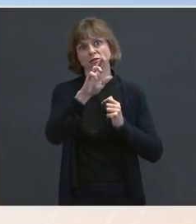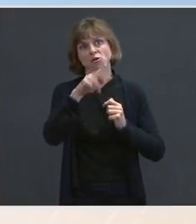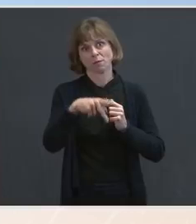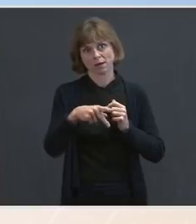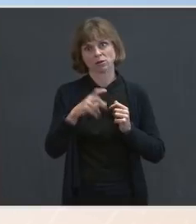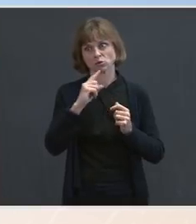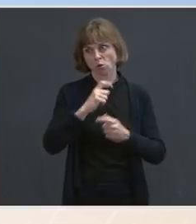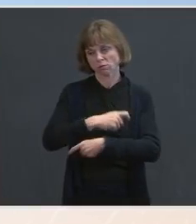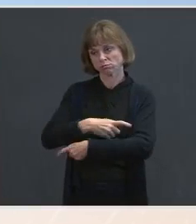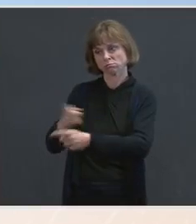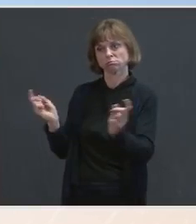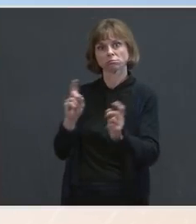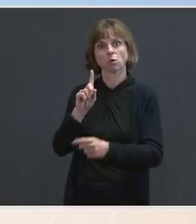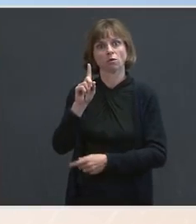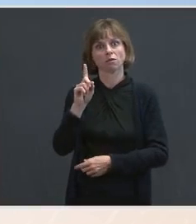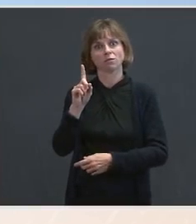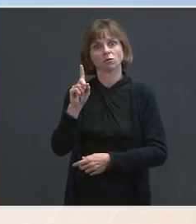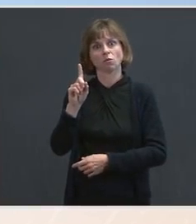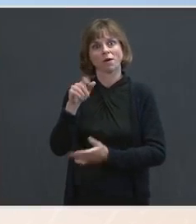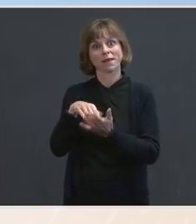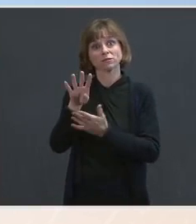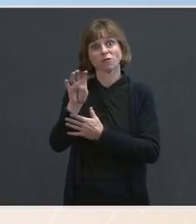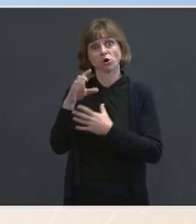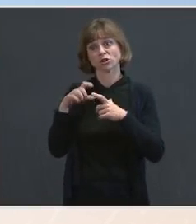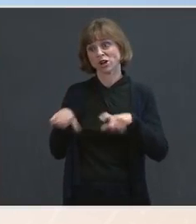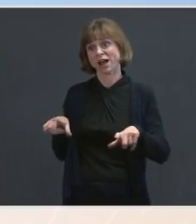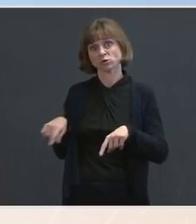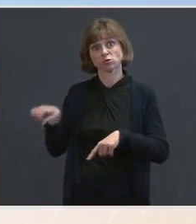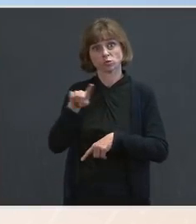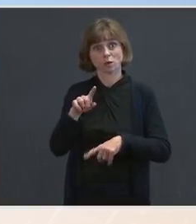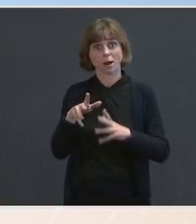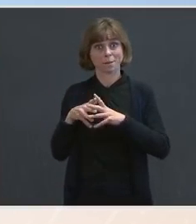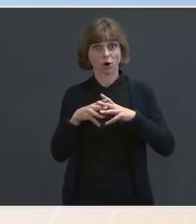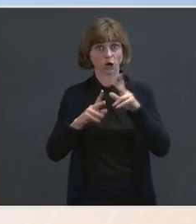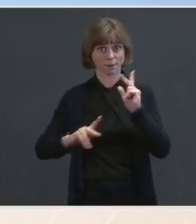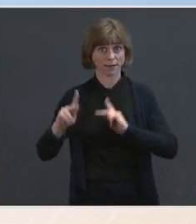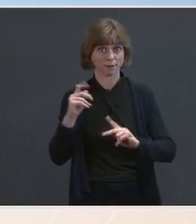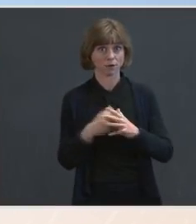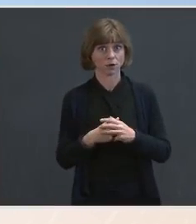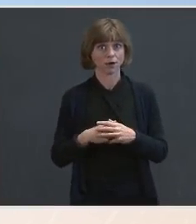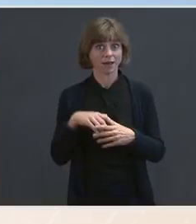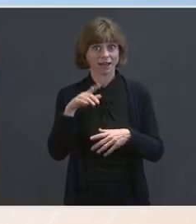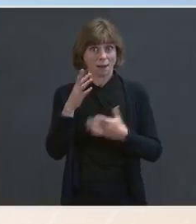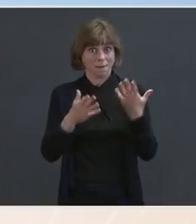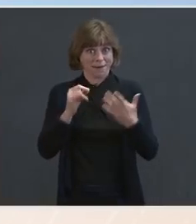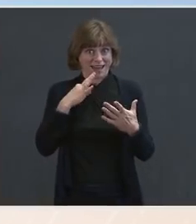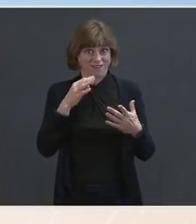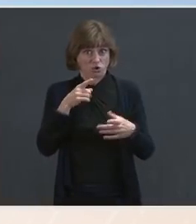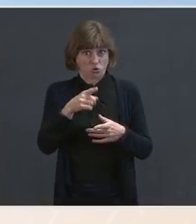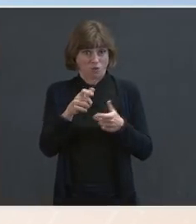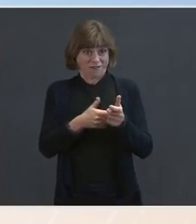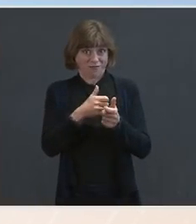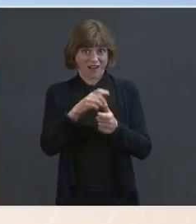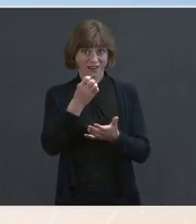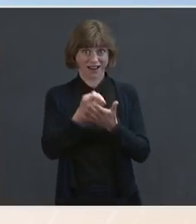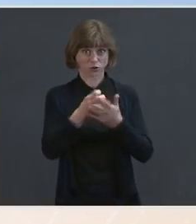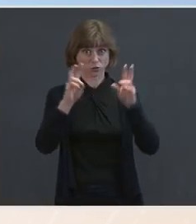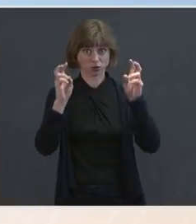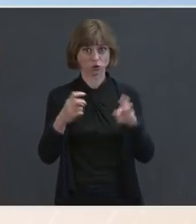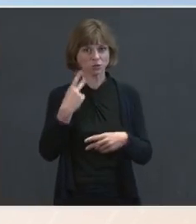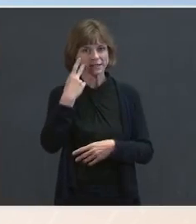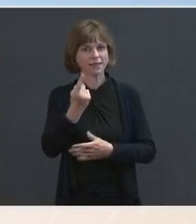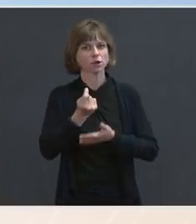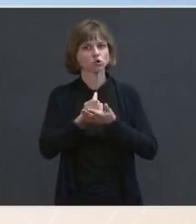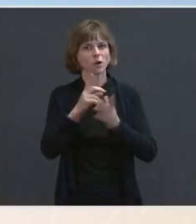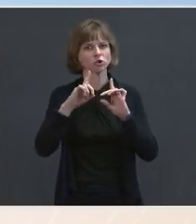$1,400 checks to the American people. You may have also seen today, if you're covering economic issues, I should say, that the Treasury Department